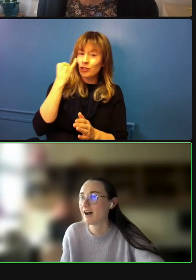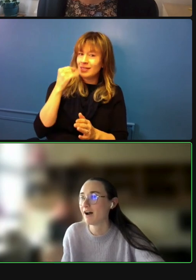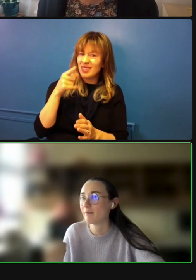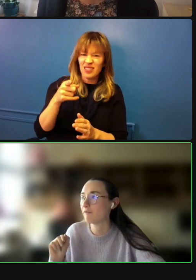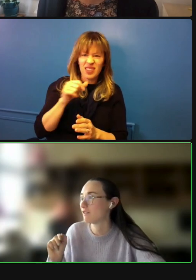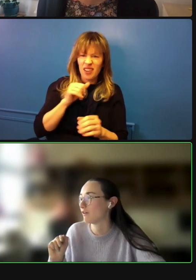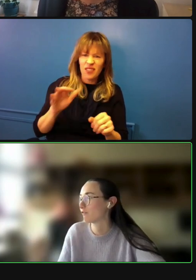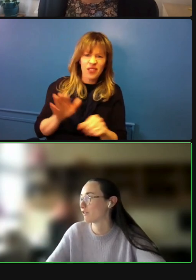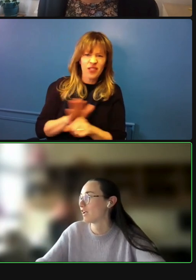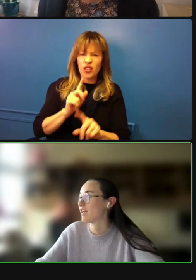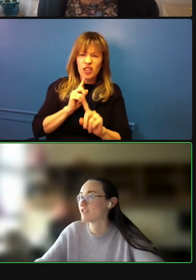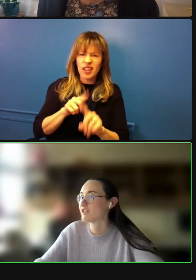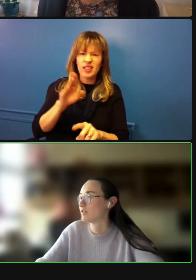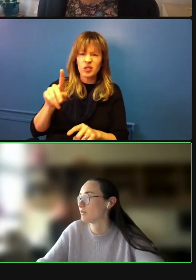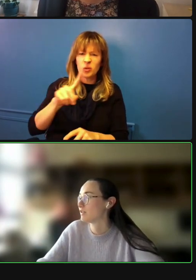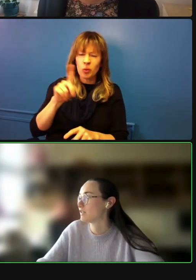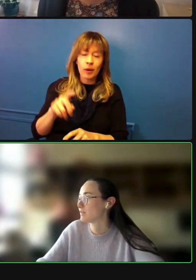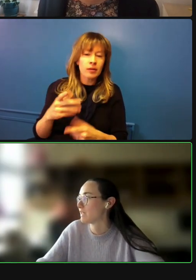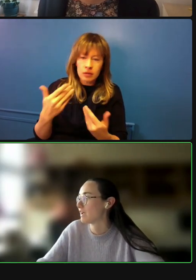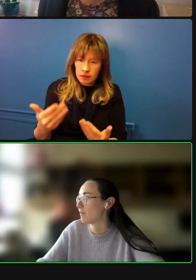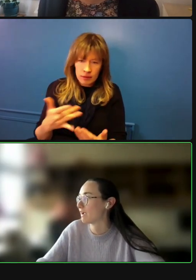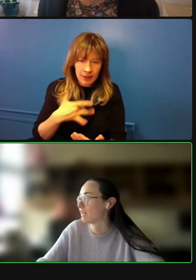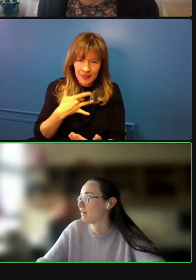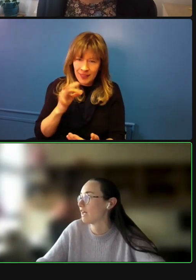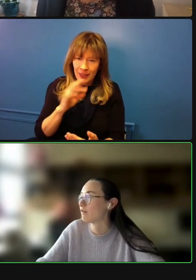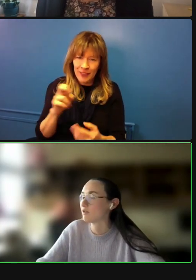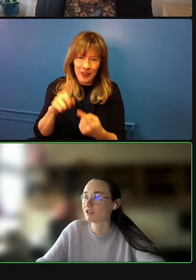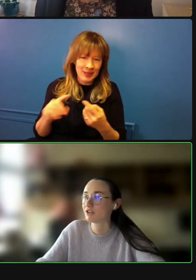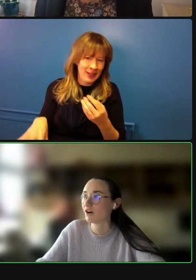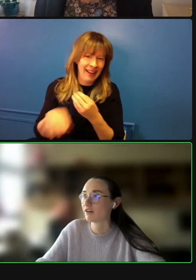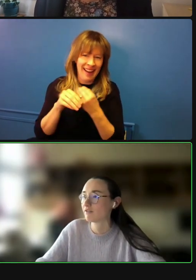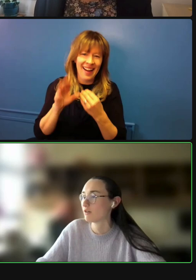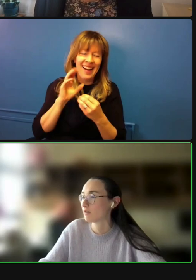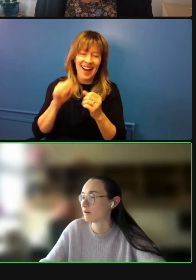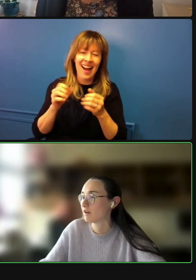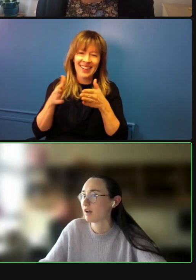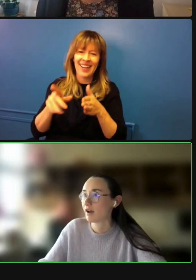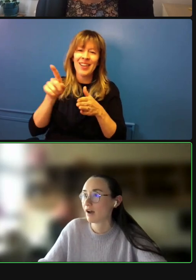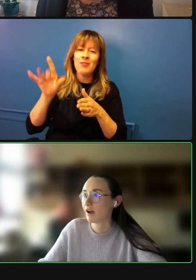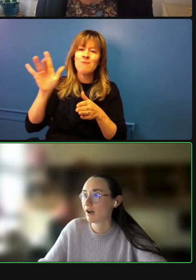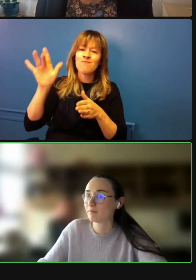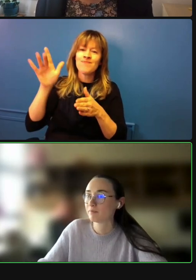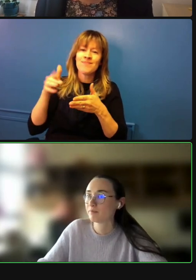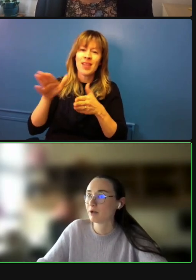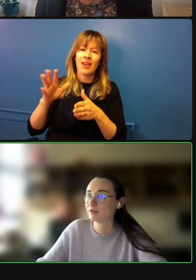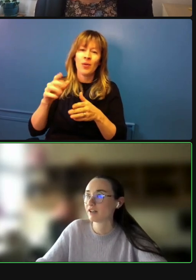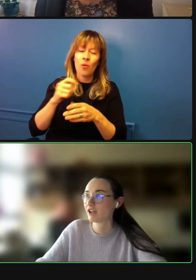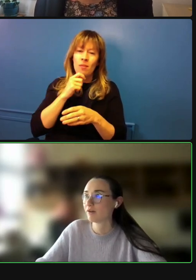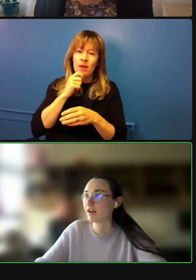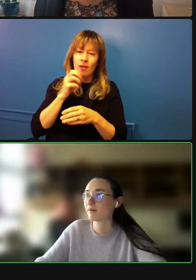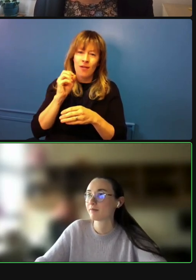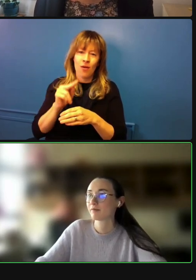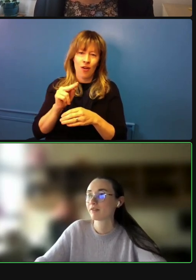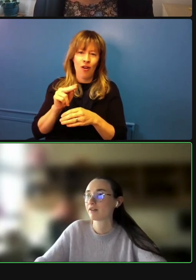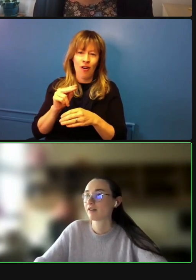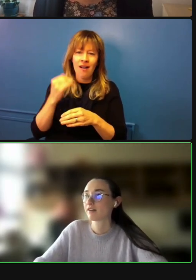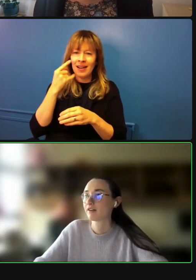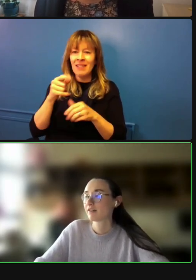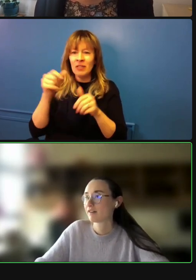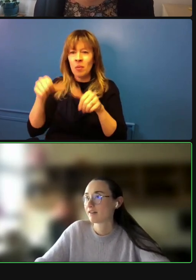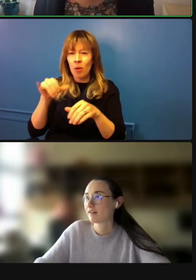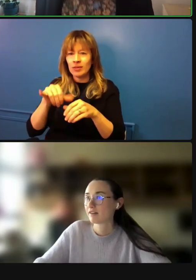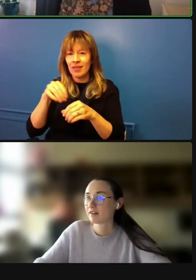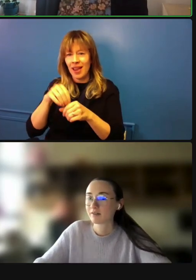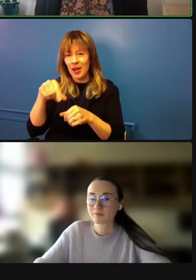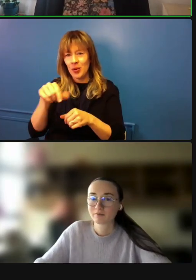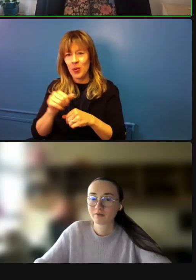question, feel free to speak up. I can allow you to talk if you post in the Q&A.